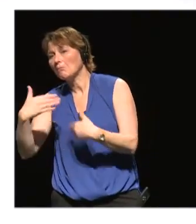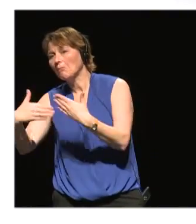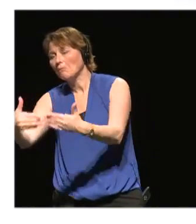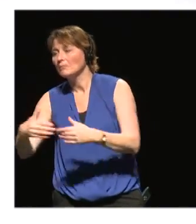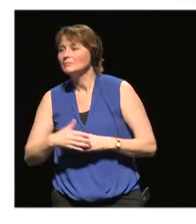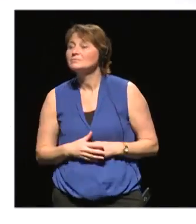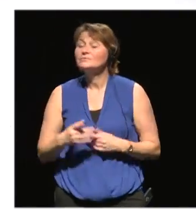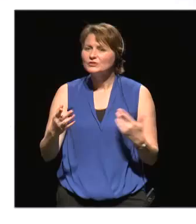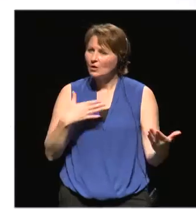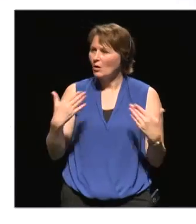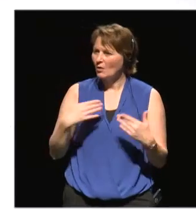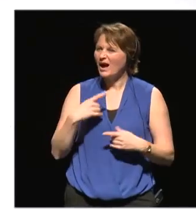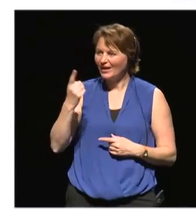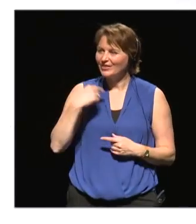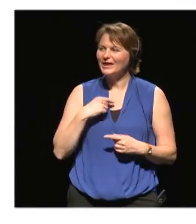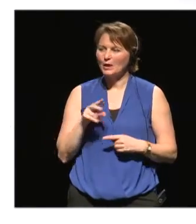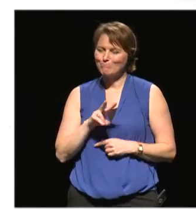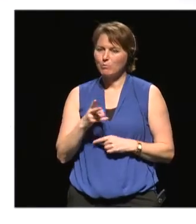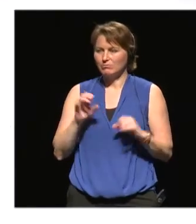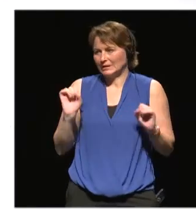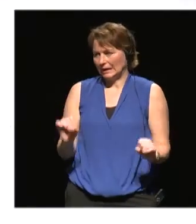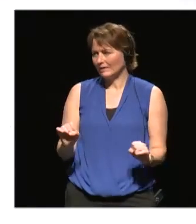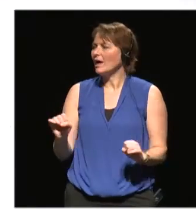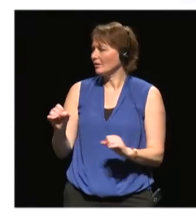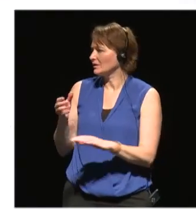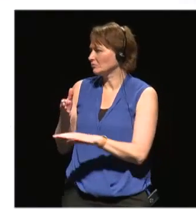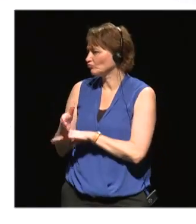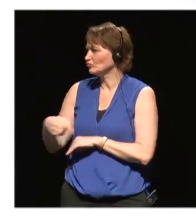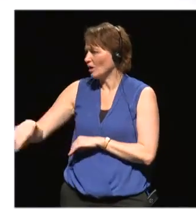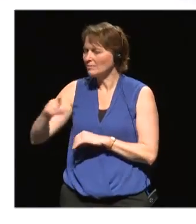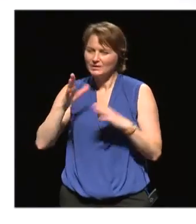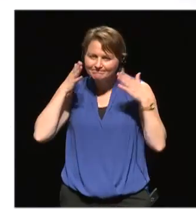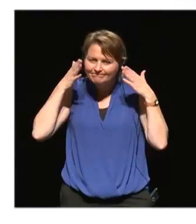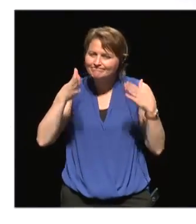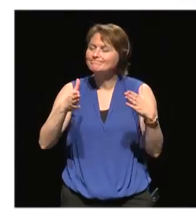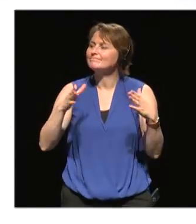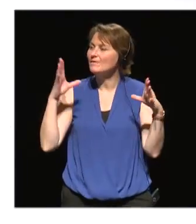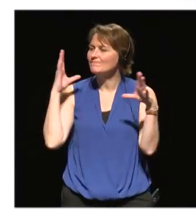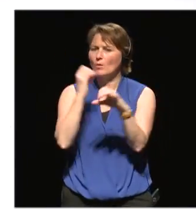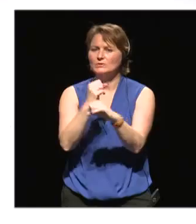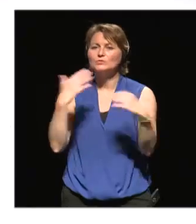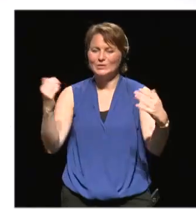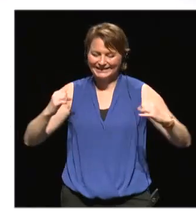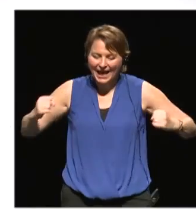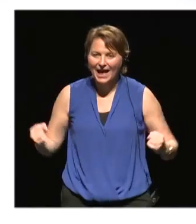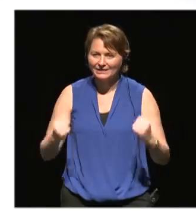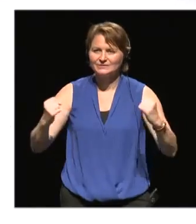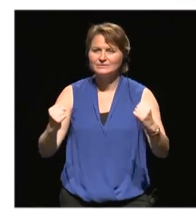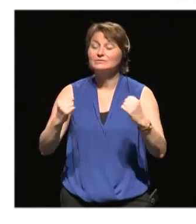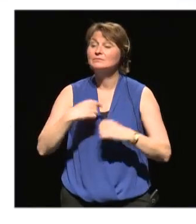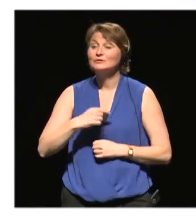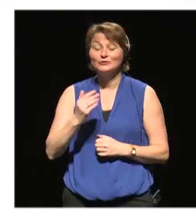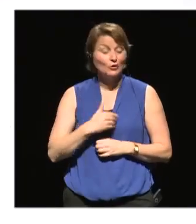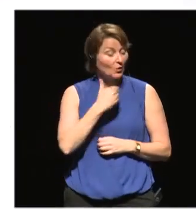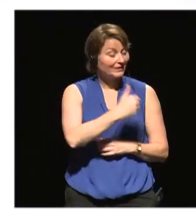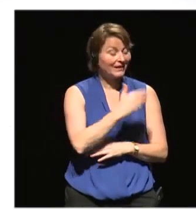activist and maybe even pessimistic and activist, but I think you're completely right to focus on activism. And that's a very good link, I think, to the next speaker.